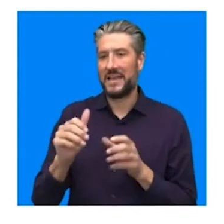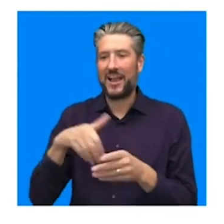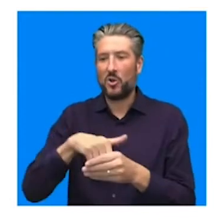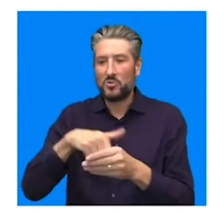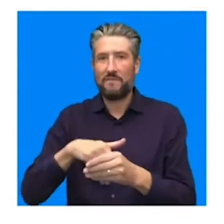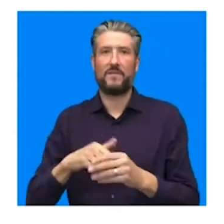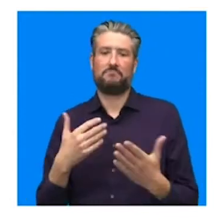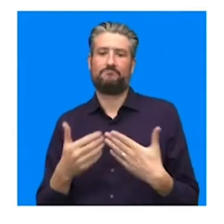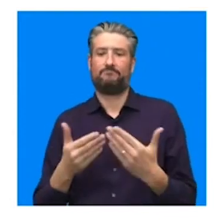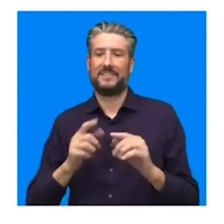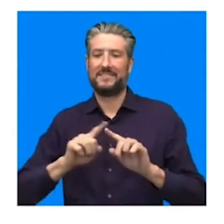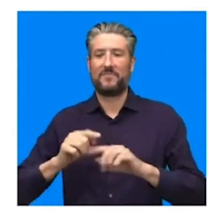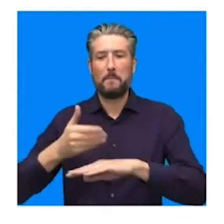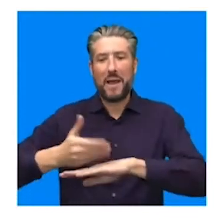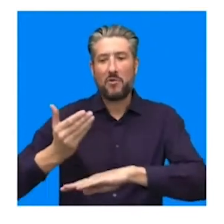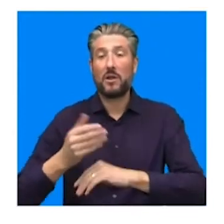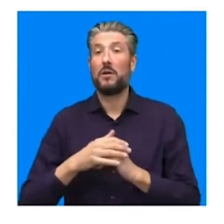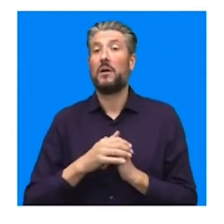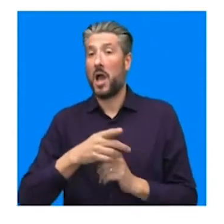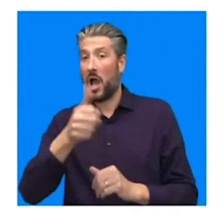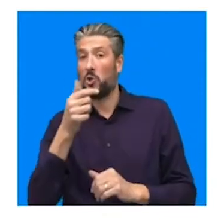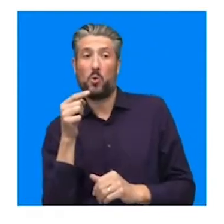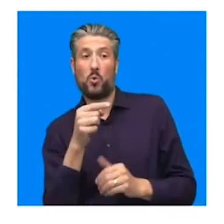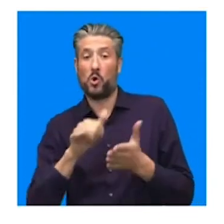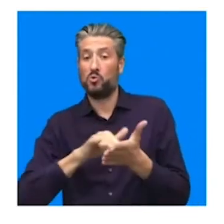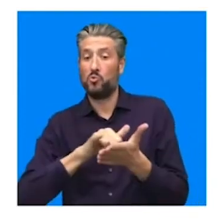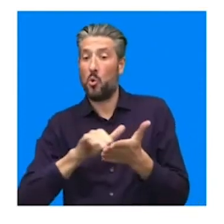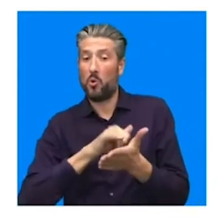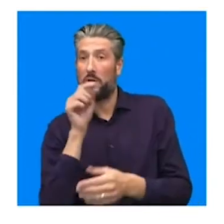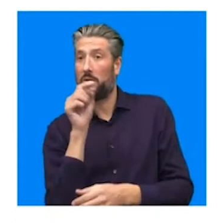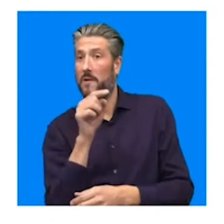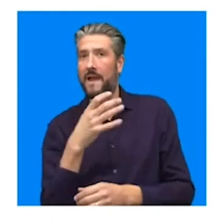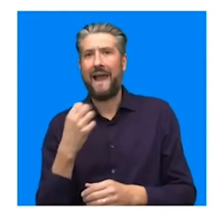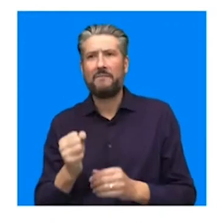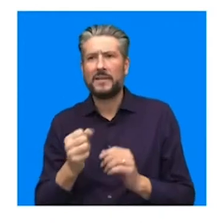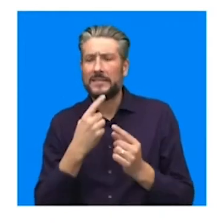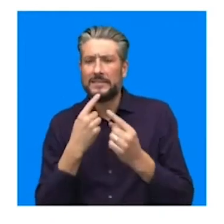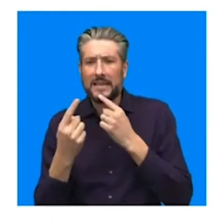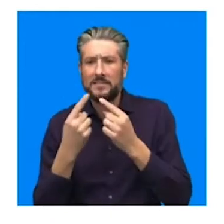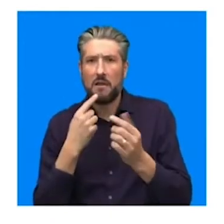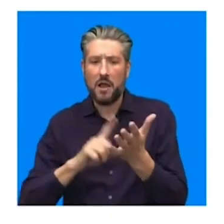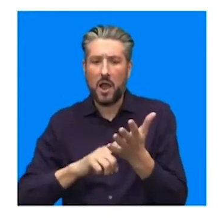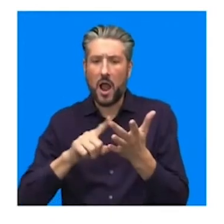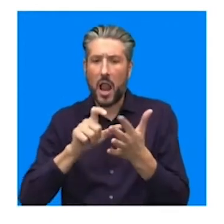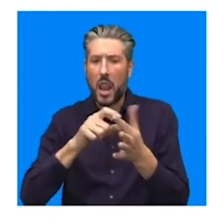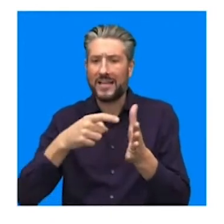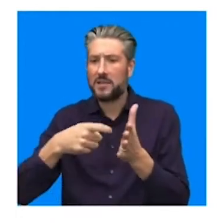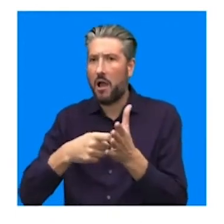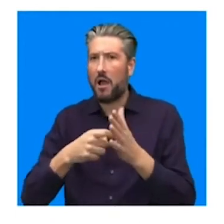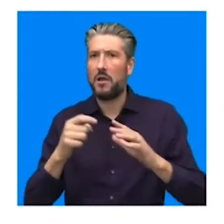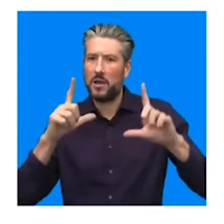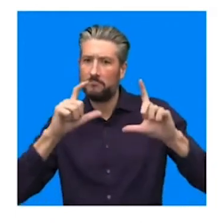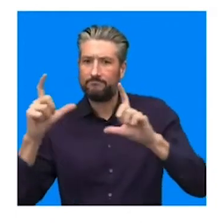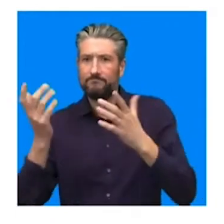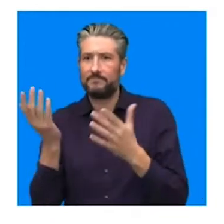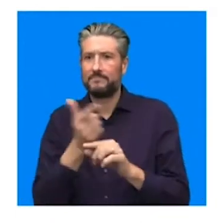inclusion. I know in New York, they've done some great work with data and LiDAR technology to understand the accessibility of intersections across the city. So